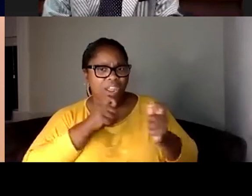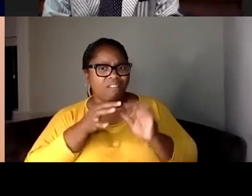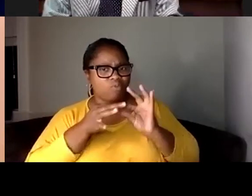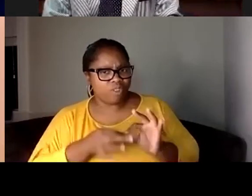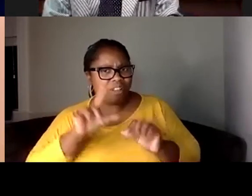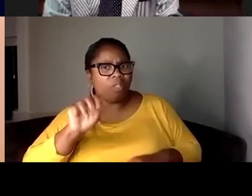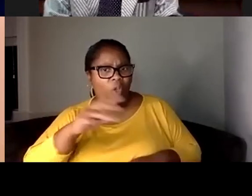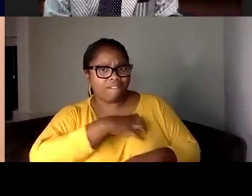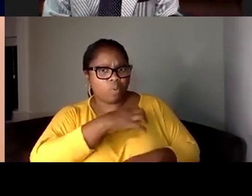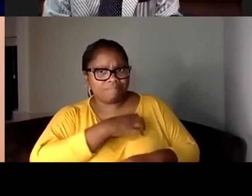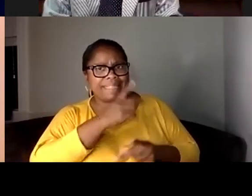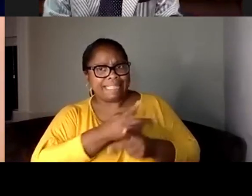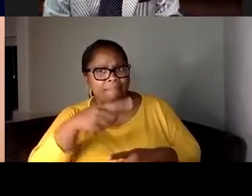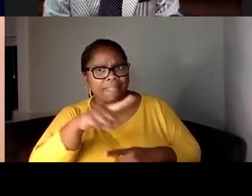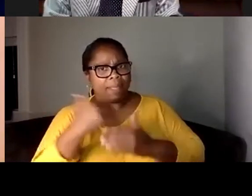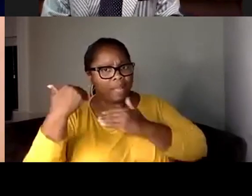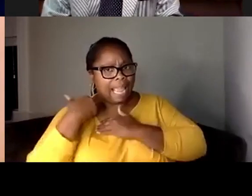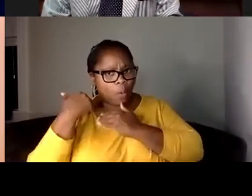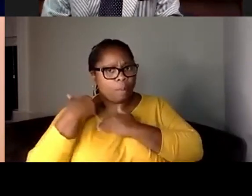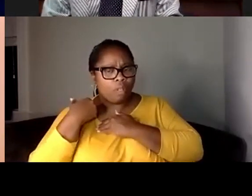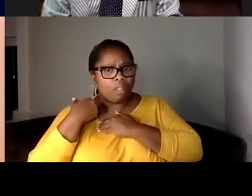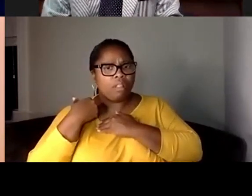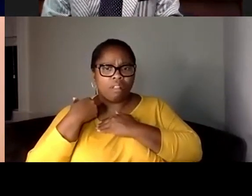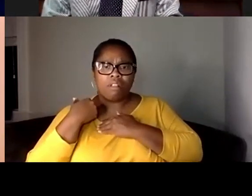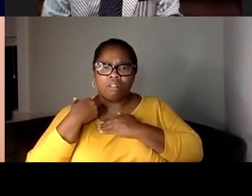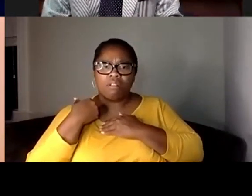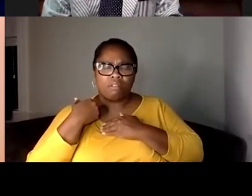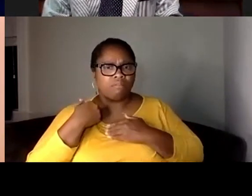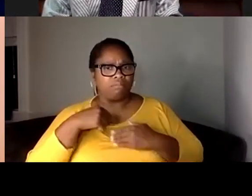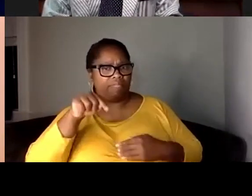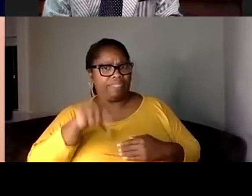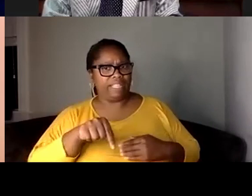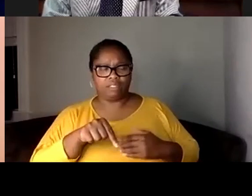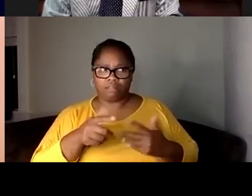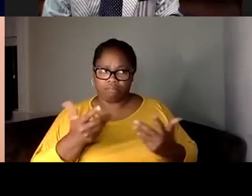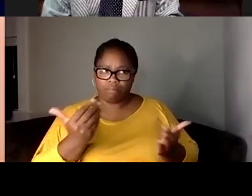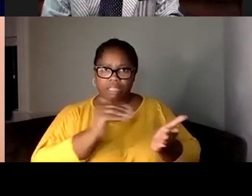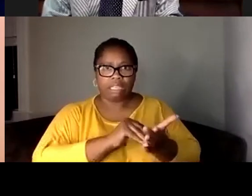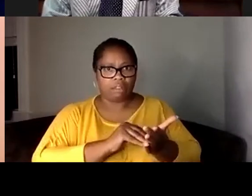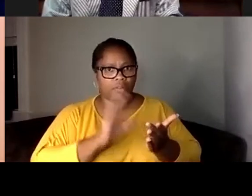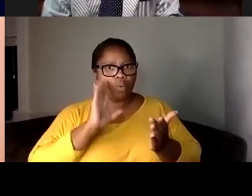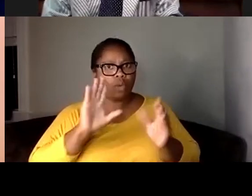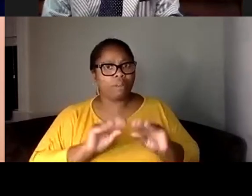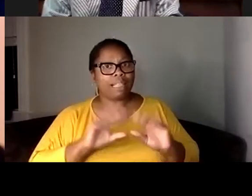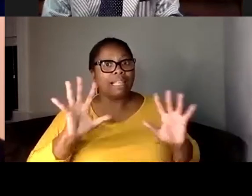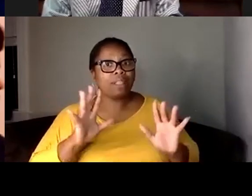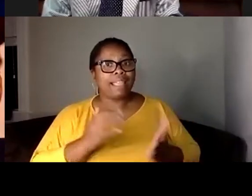them accountable. And this is a measure, again, that will clearly let us